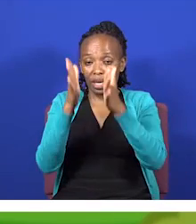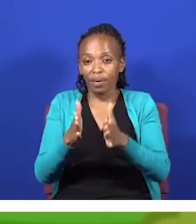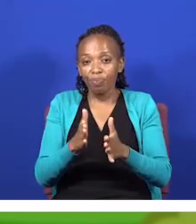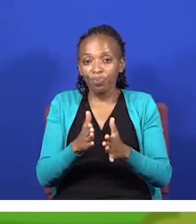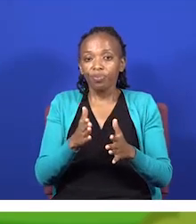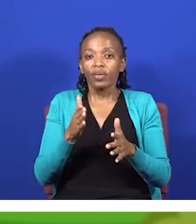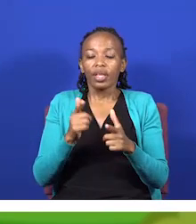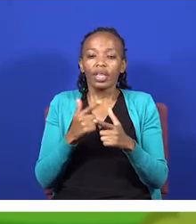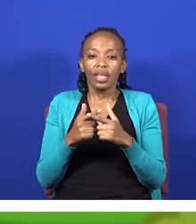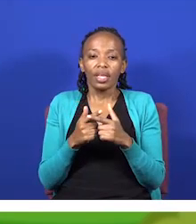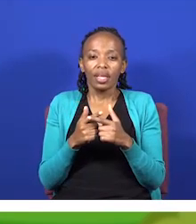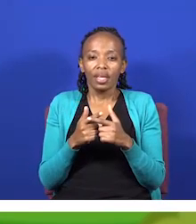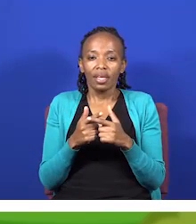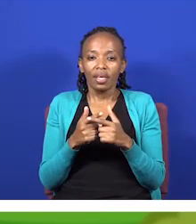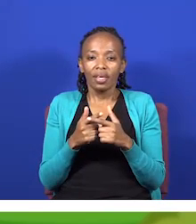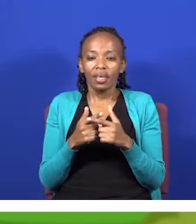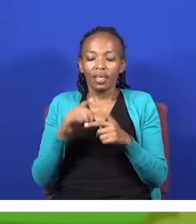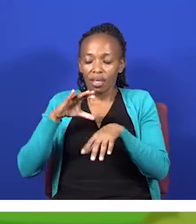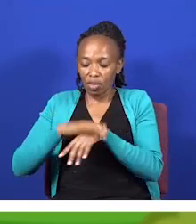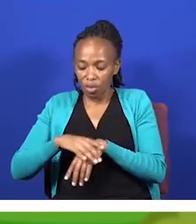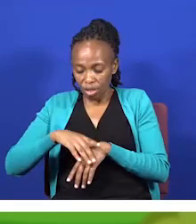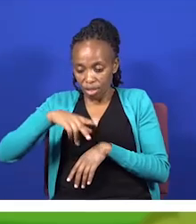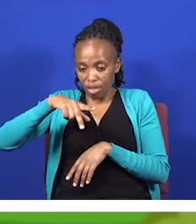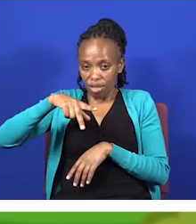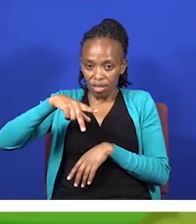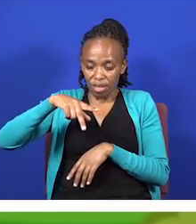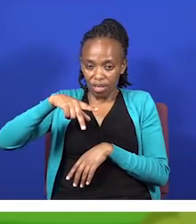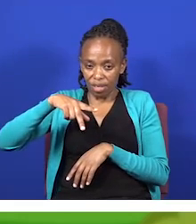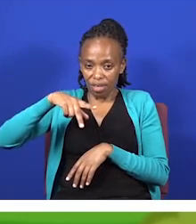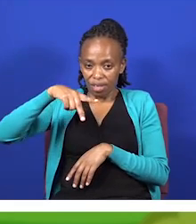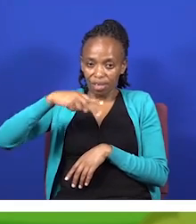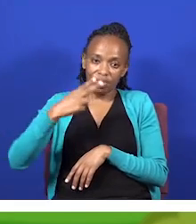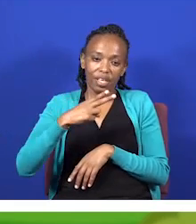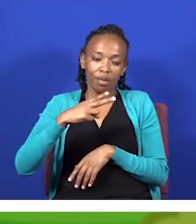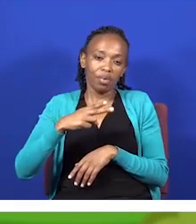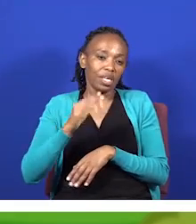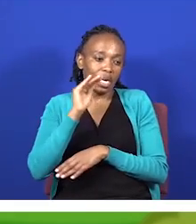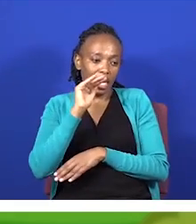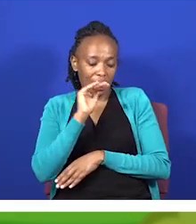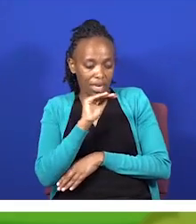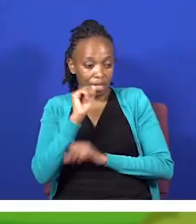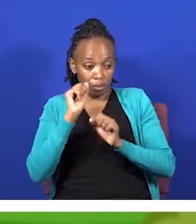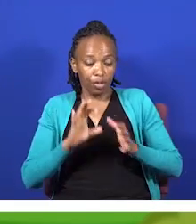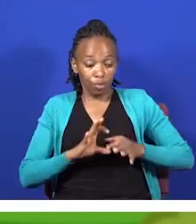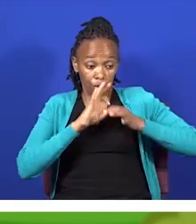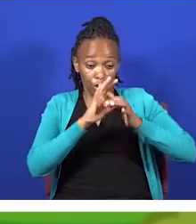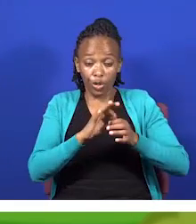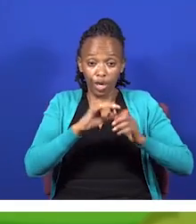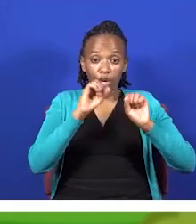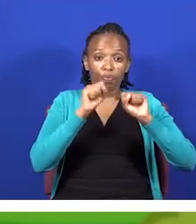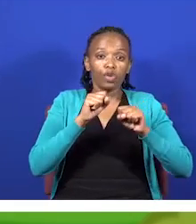he worked, he took Philemon, his friend, and pleaded with him that he may reconcile and he may make